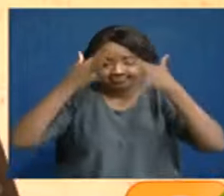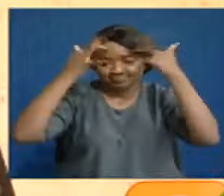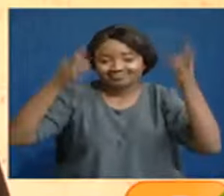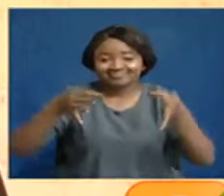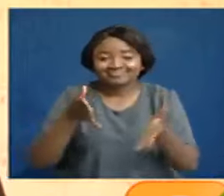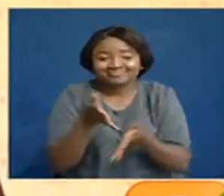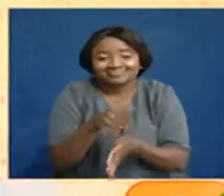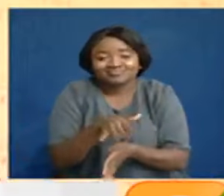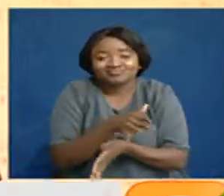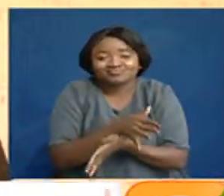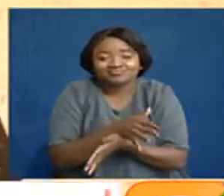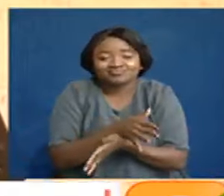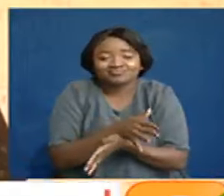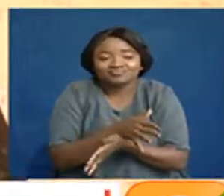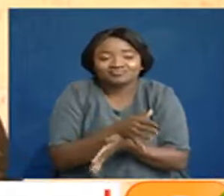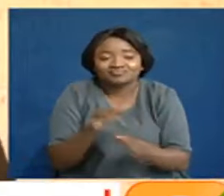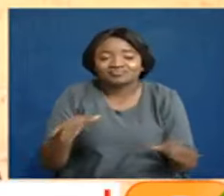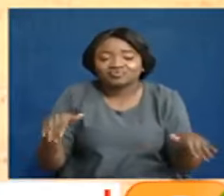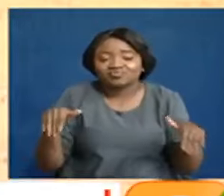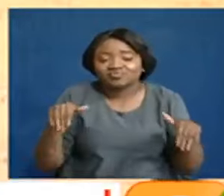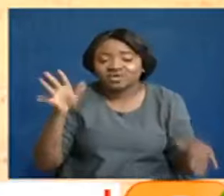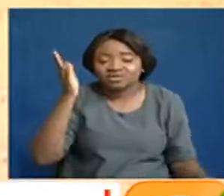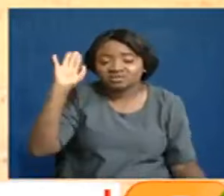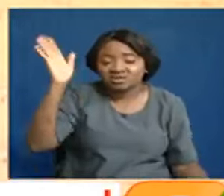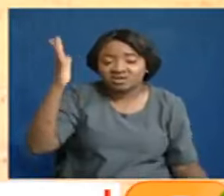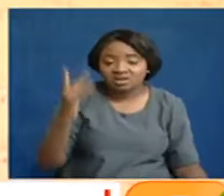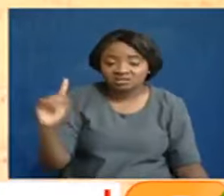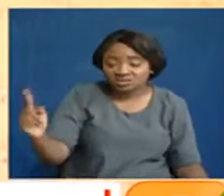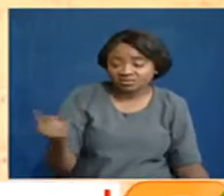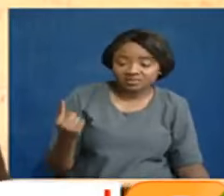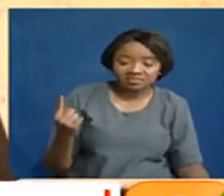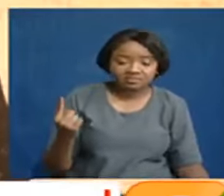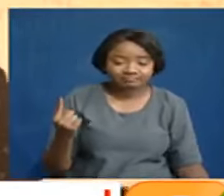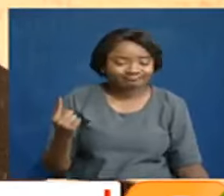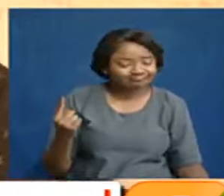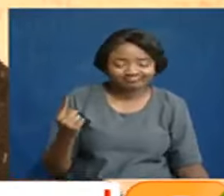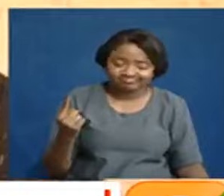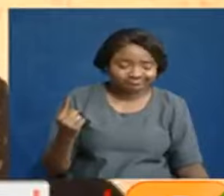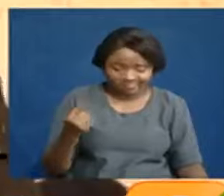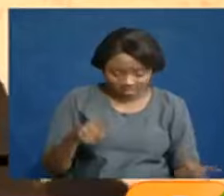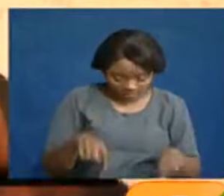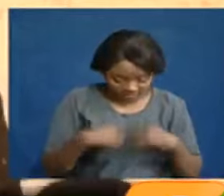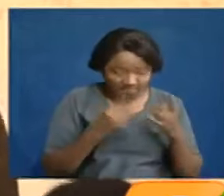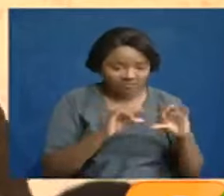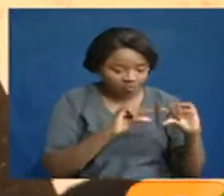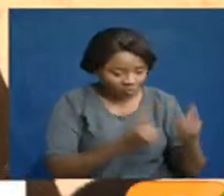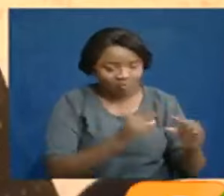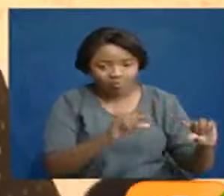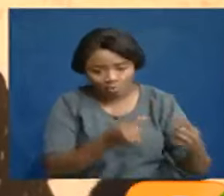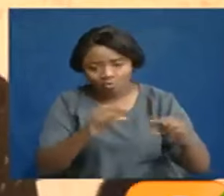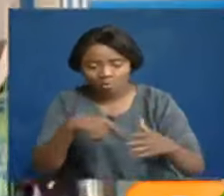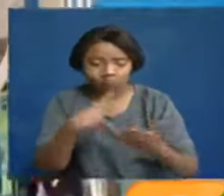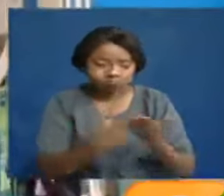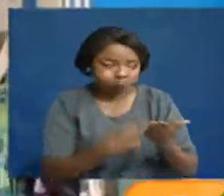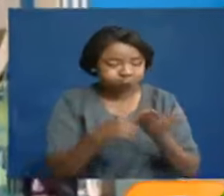subiria ma lecturer wakuje, tumeamua tuunde ma groups tukuje to discuss, at least wakirudi tukue